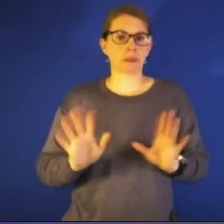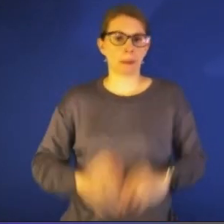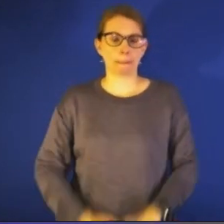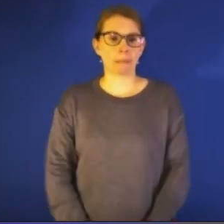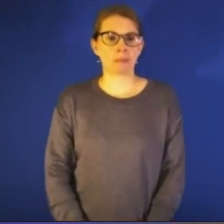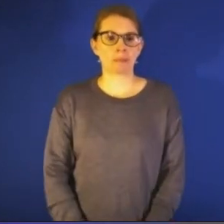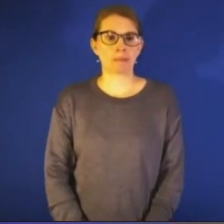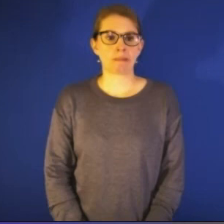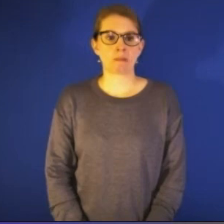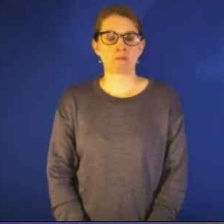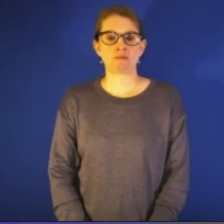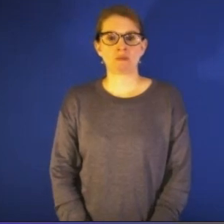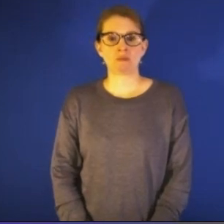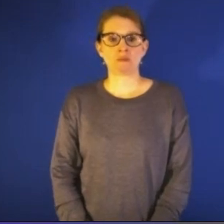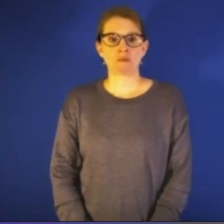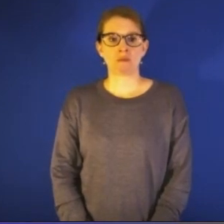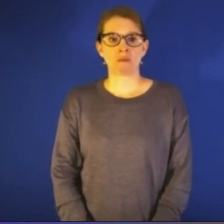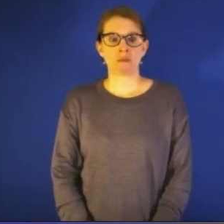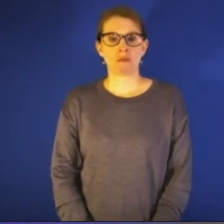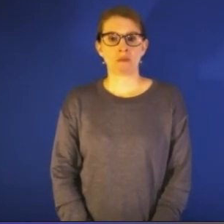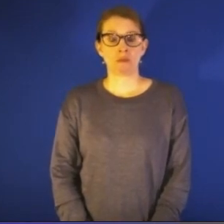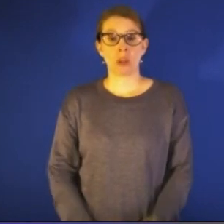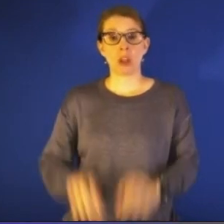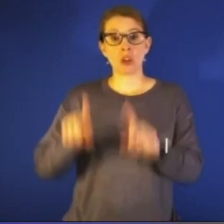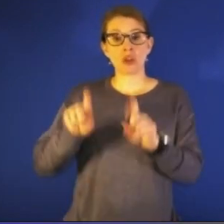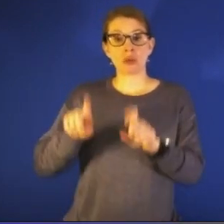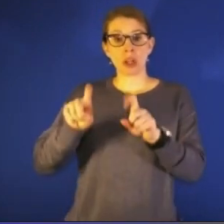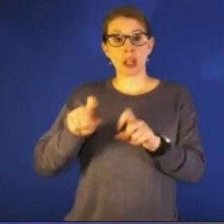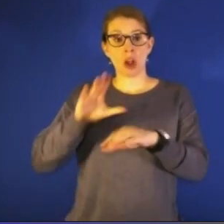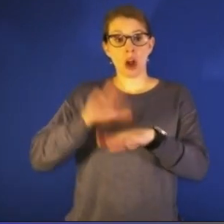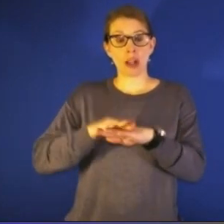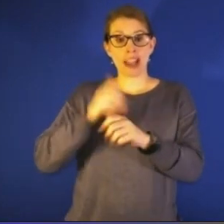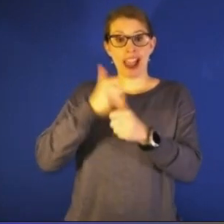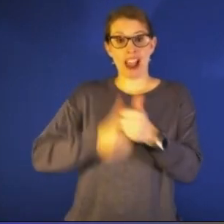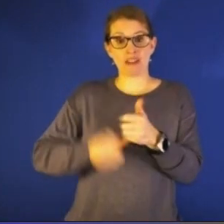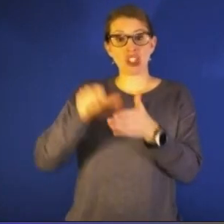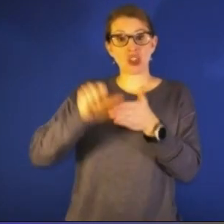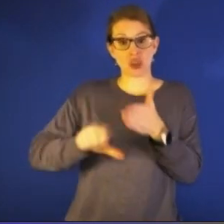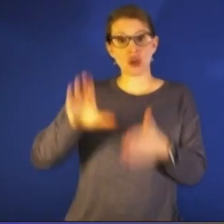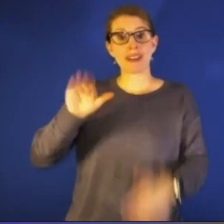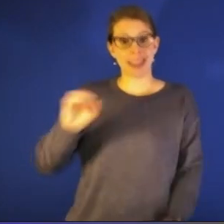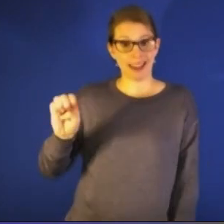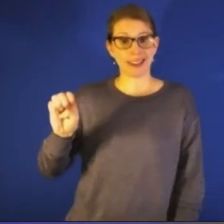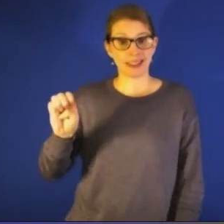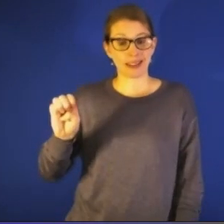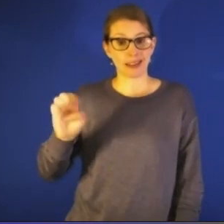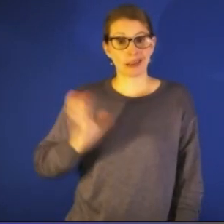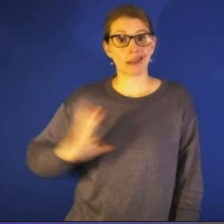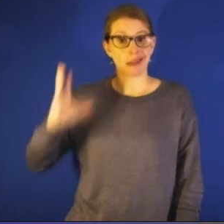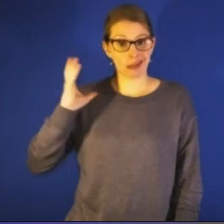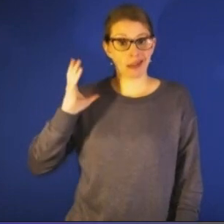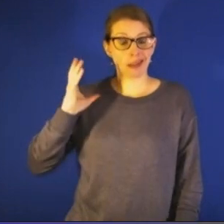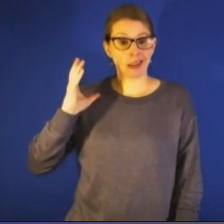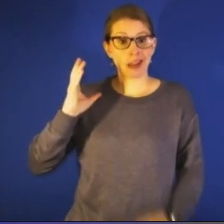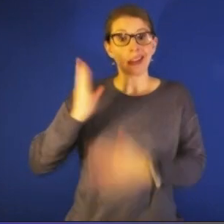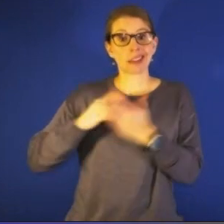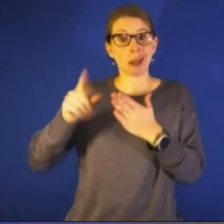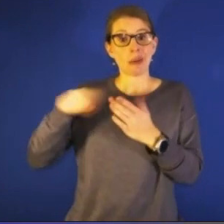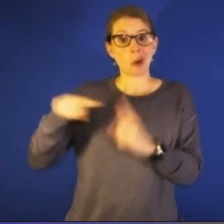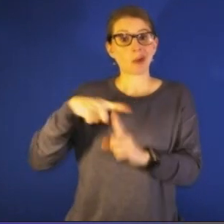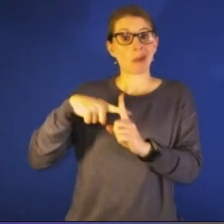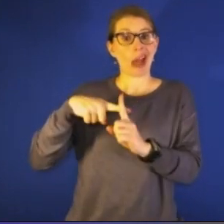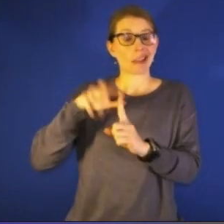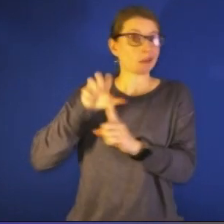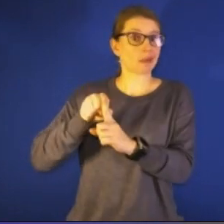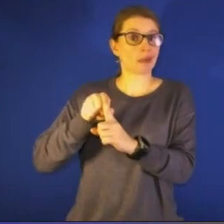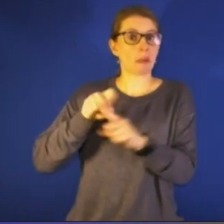When we did screening on every single surgical case, some of those would be positive, but they're here for